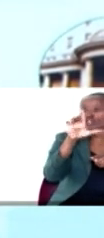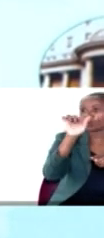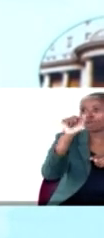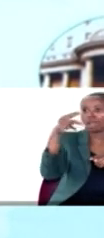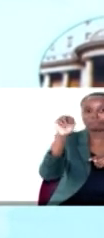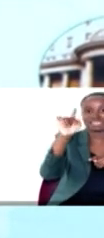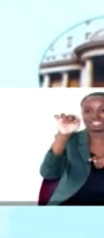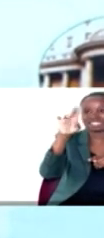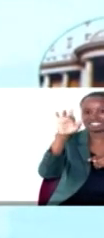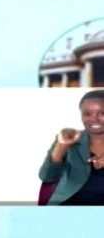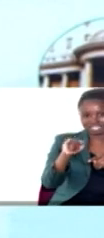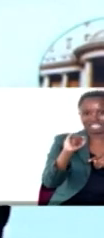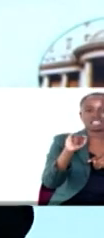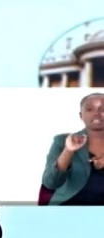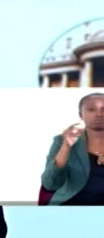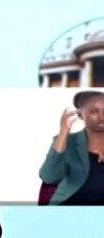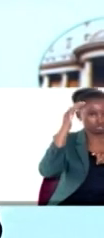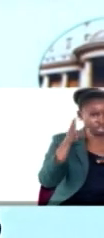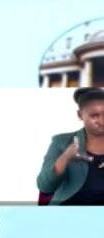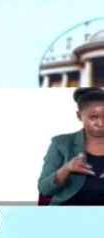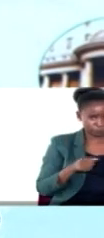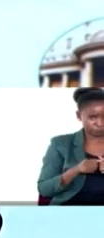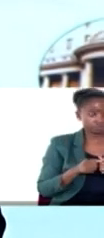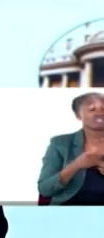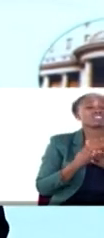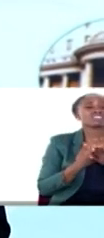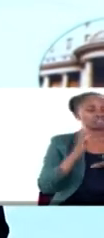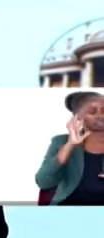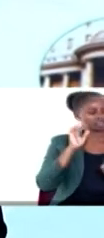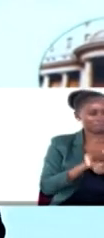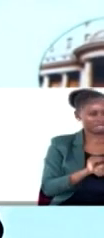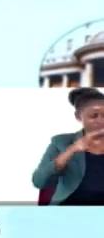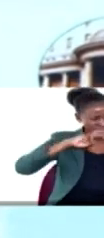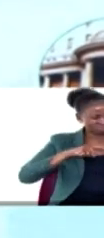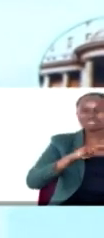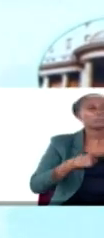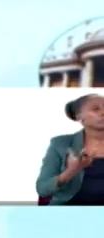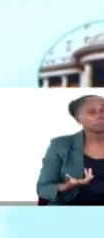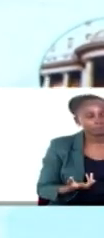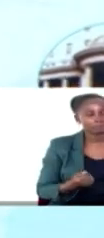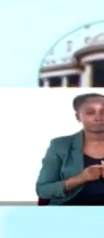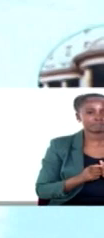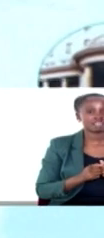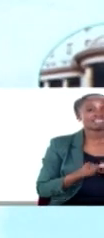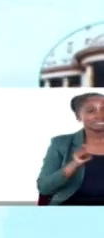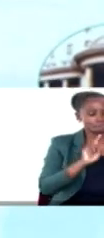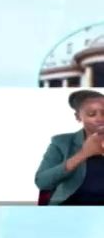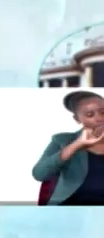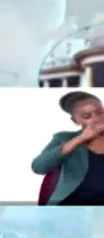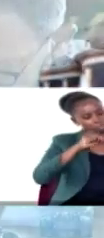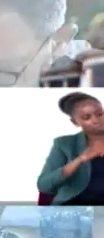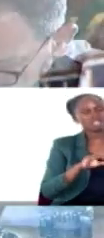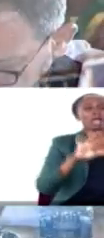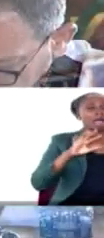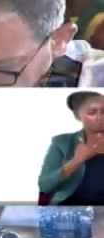Africa 2030. Let me summarize the significance of this research and point to what it means for us